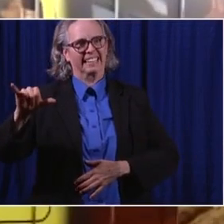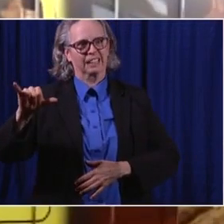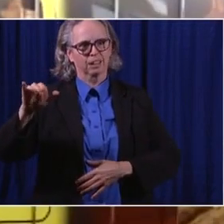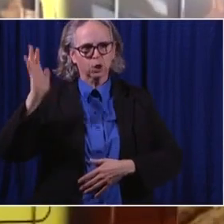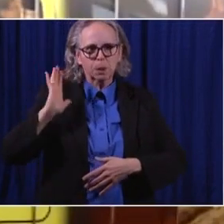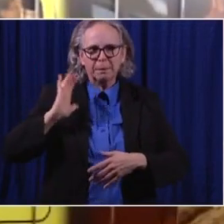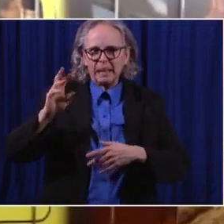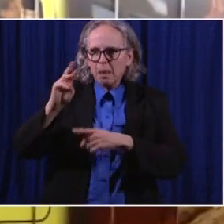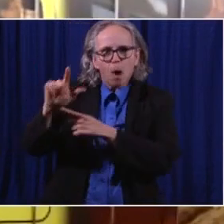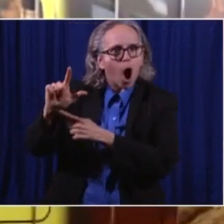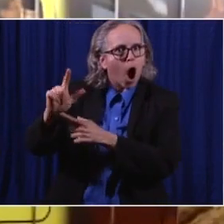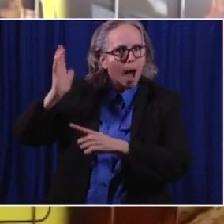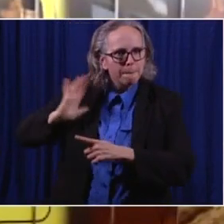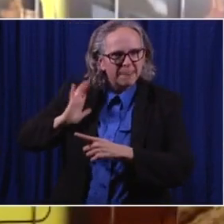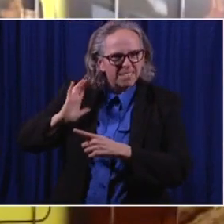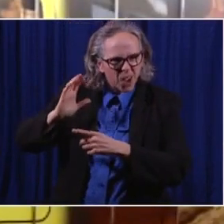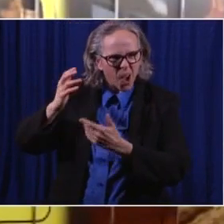Sure.